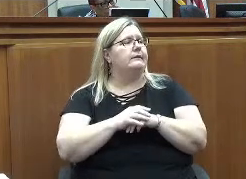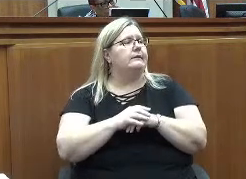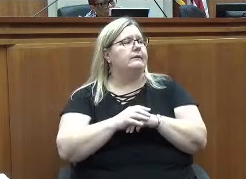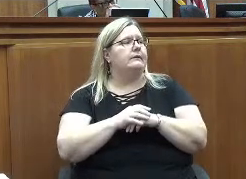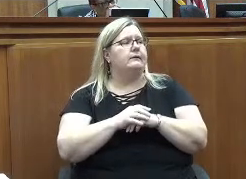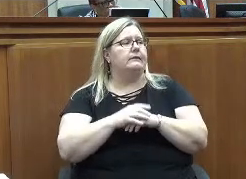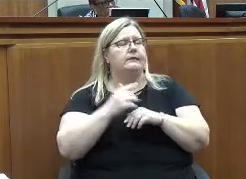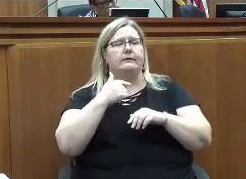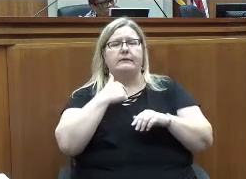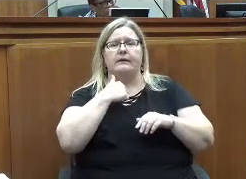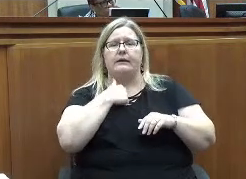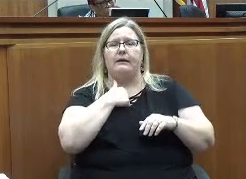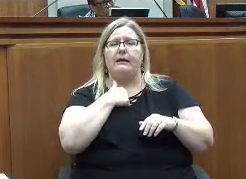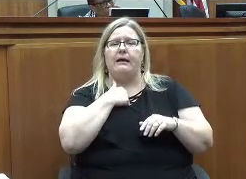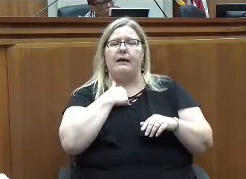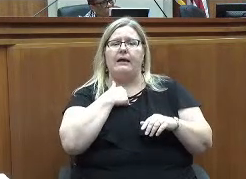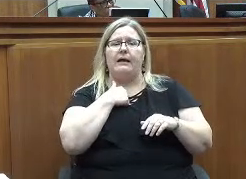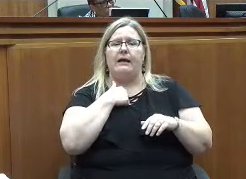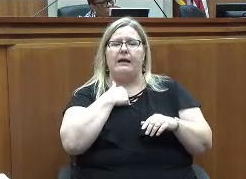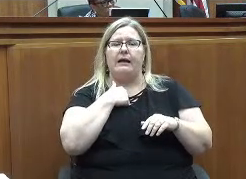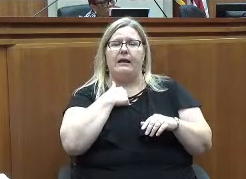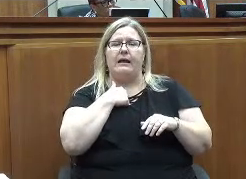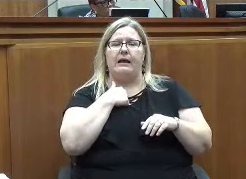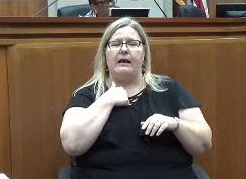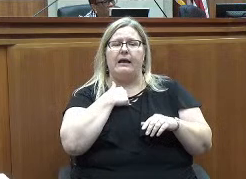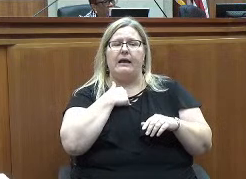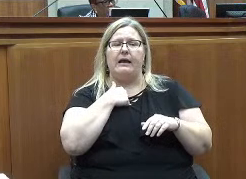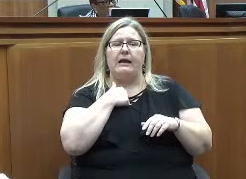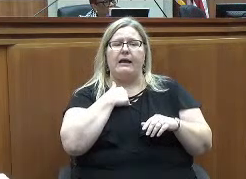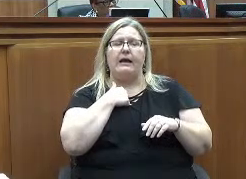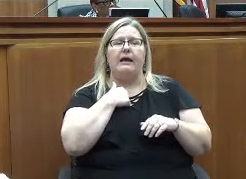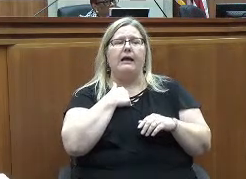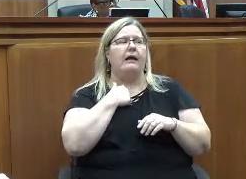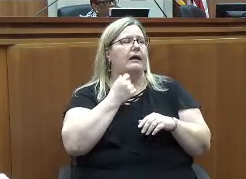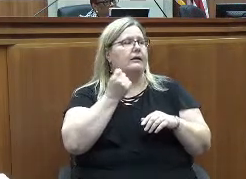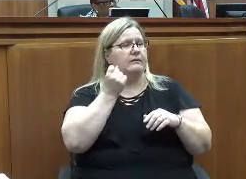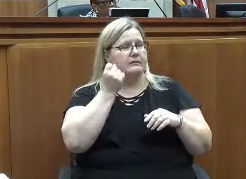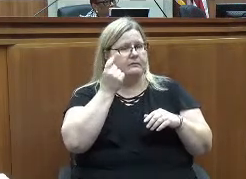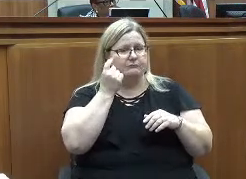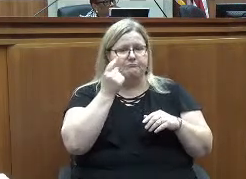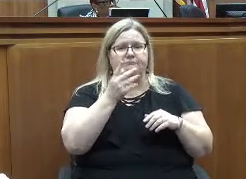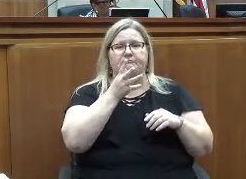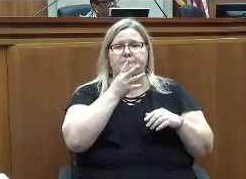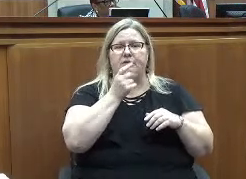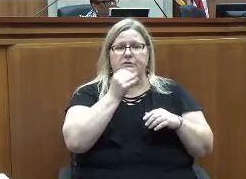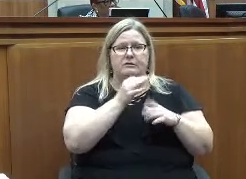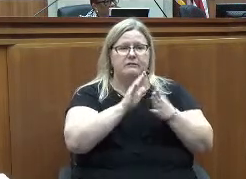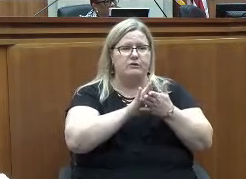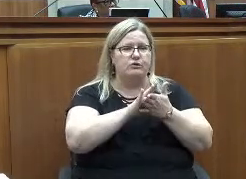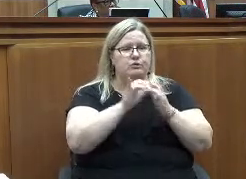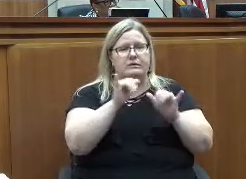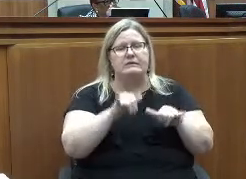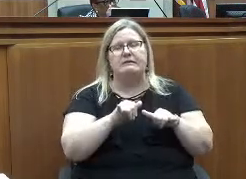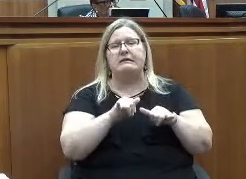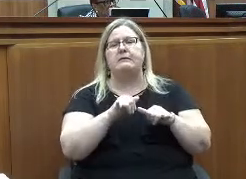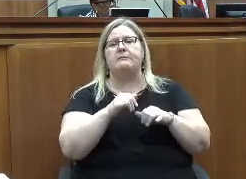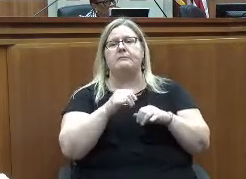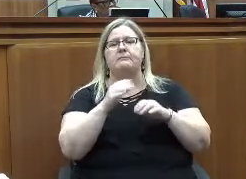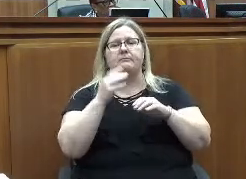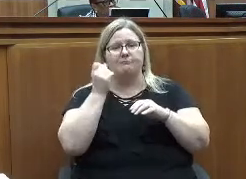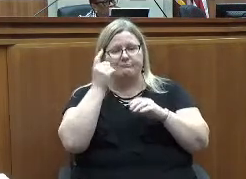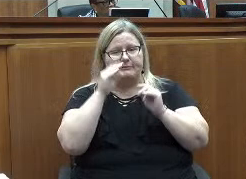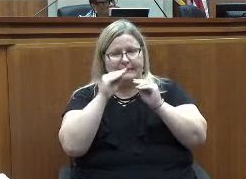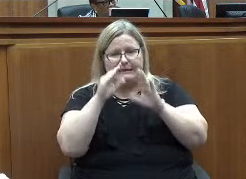I take nothing from the educators in the Monroe City School System. I take nothing from any teacher that's in the public